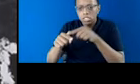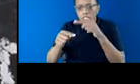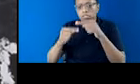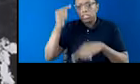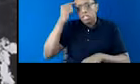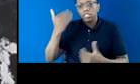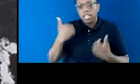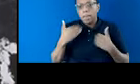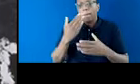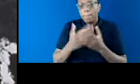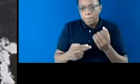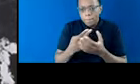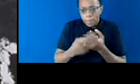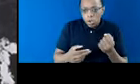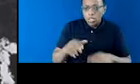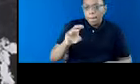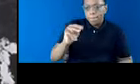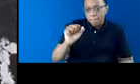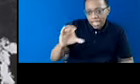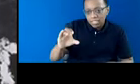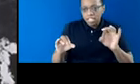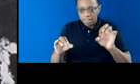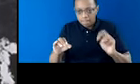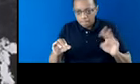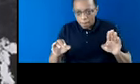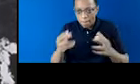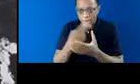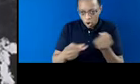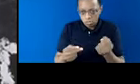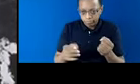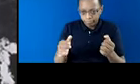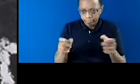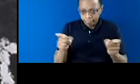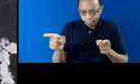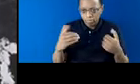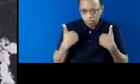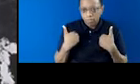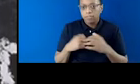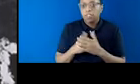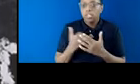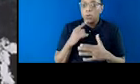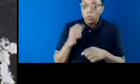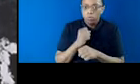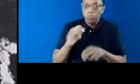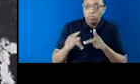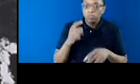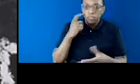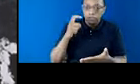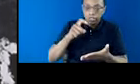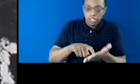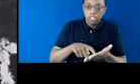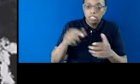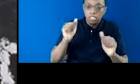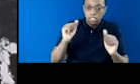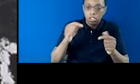masculine and feminine aspect. So now we can get to real people, right? So let's acknowledge the fact that these societies all